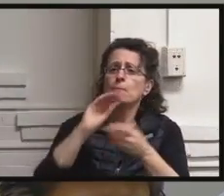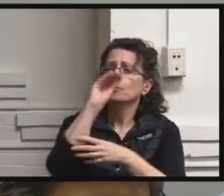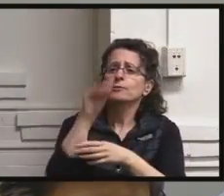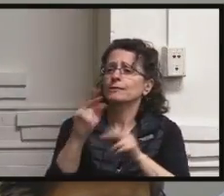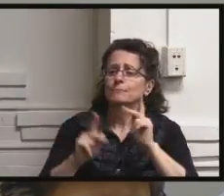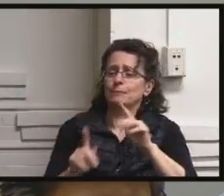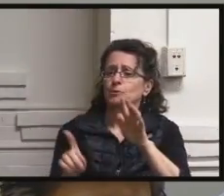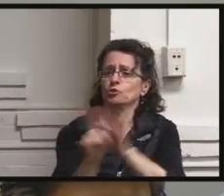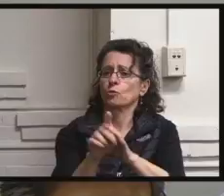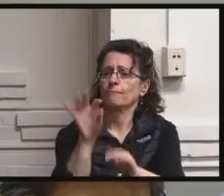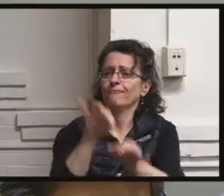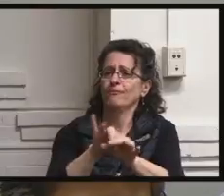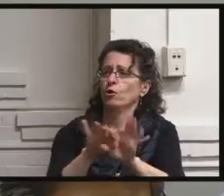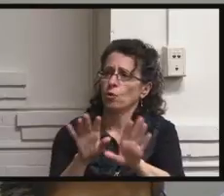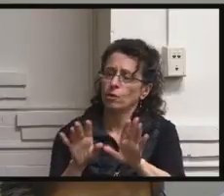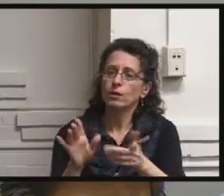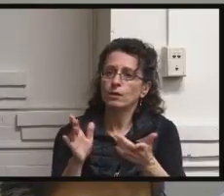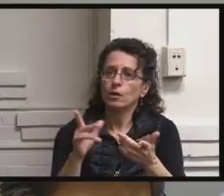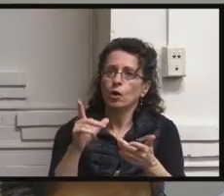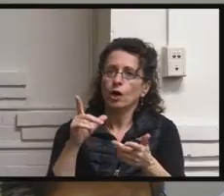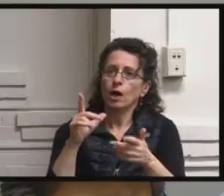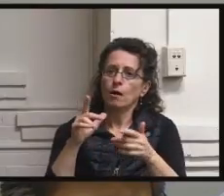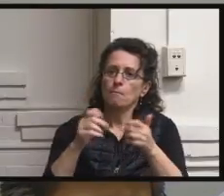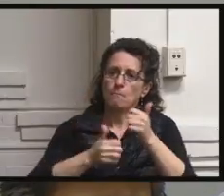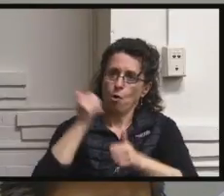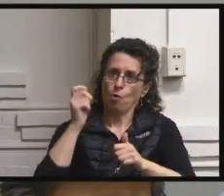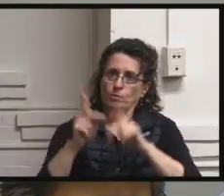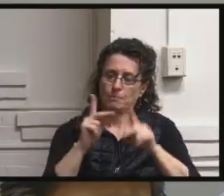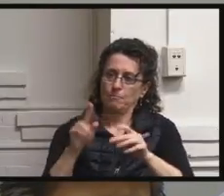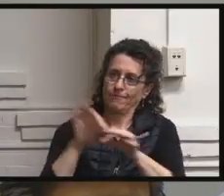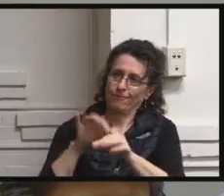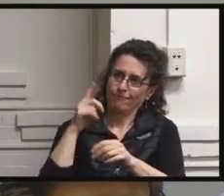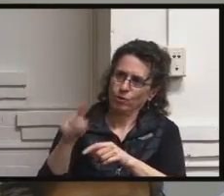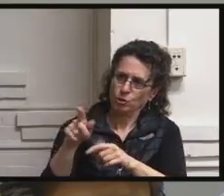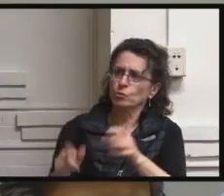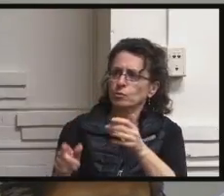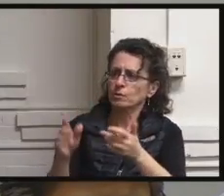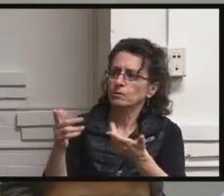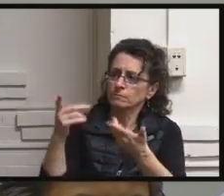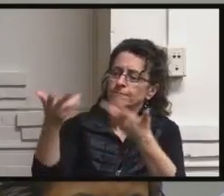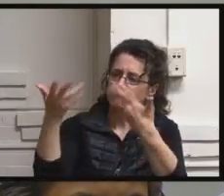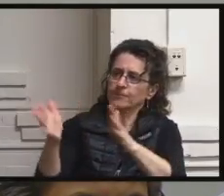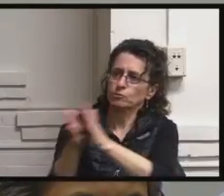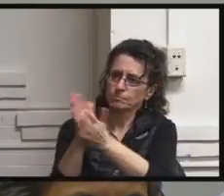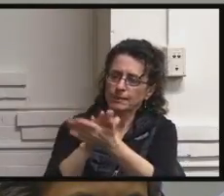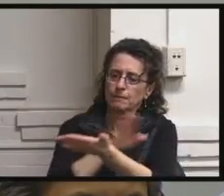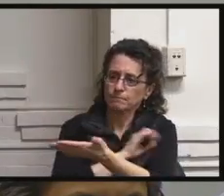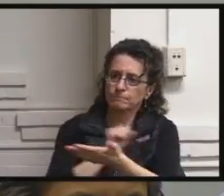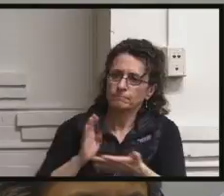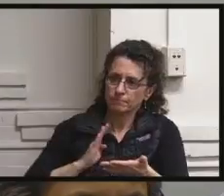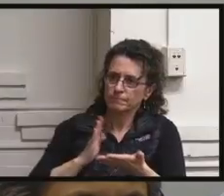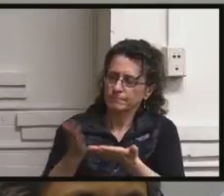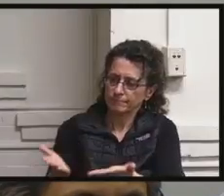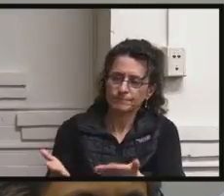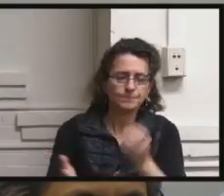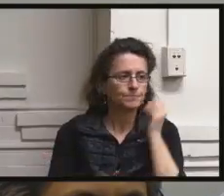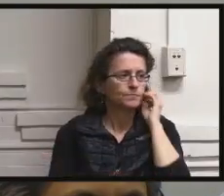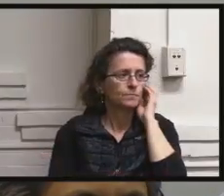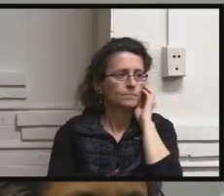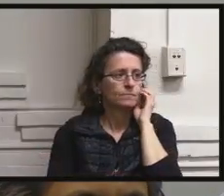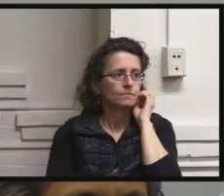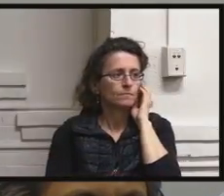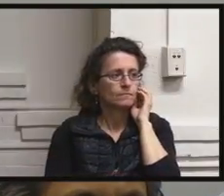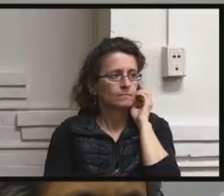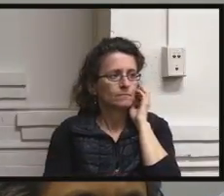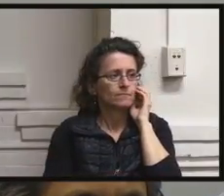the 1% passed on a non-binding article question. It was defeated. And actually, town meeting voted